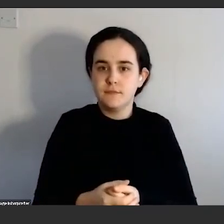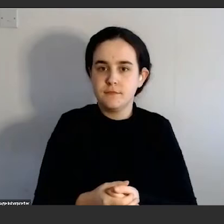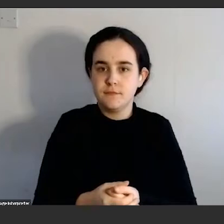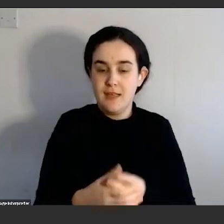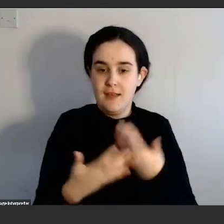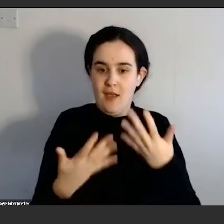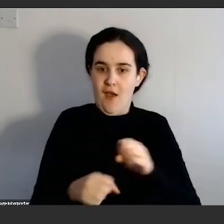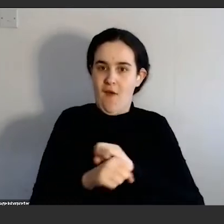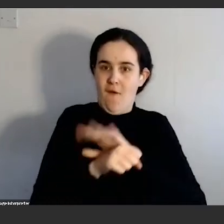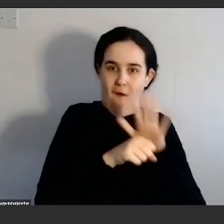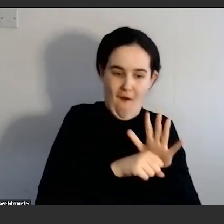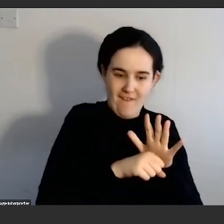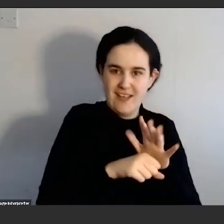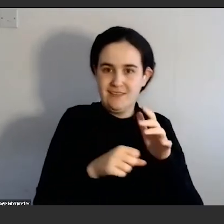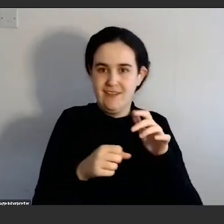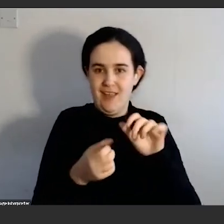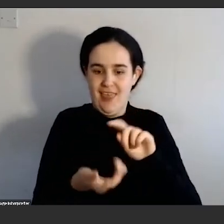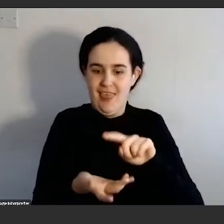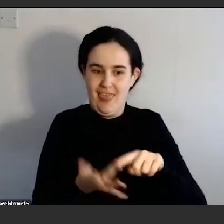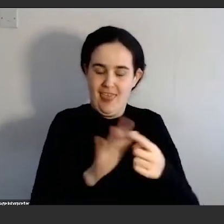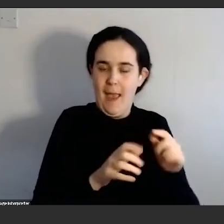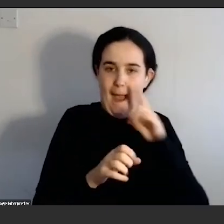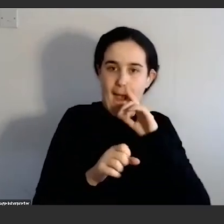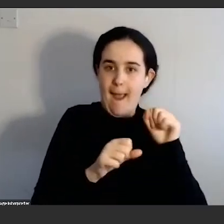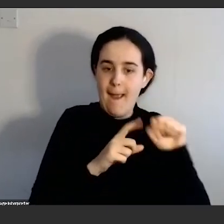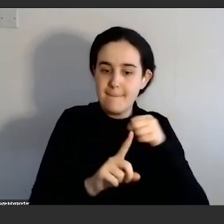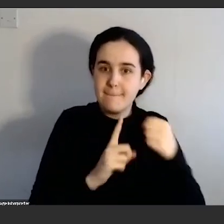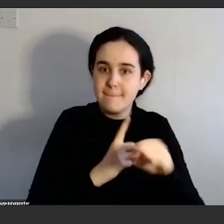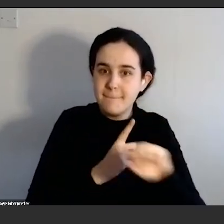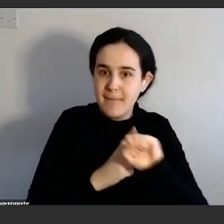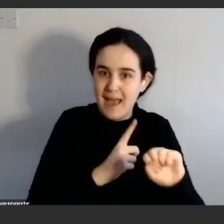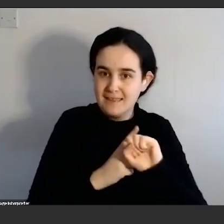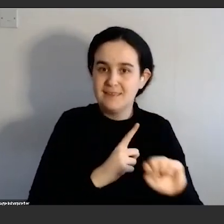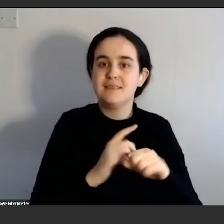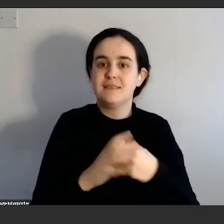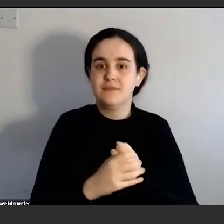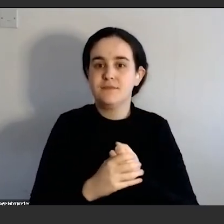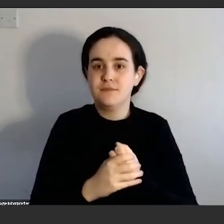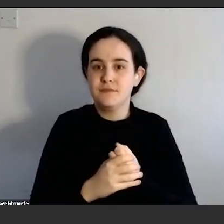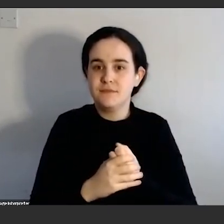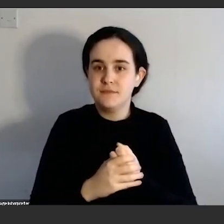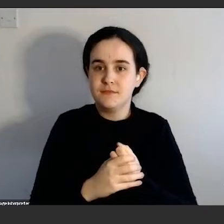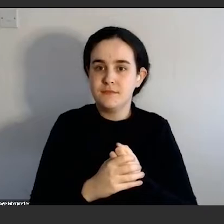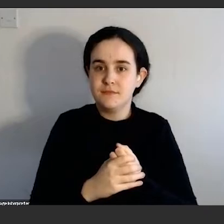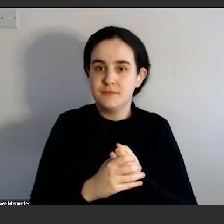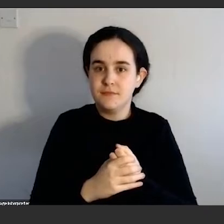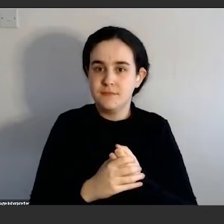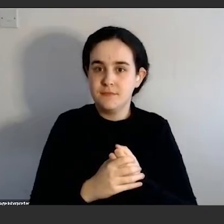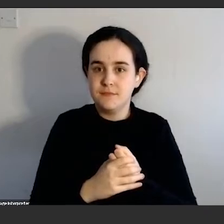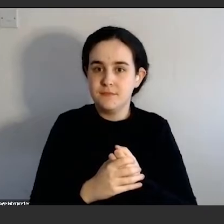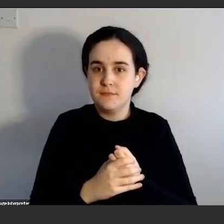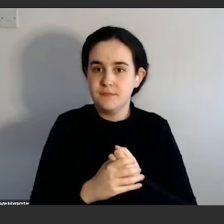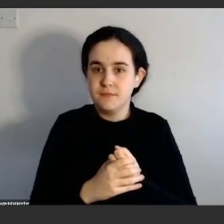issue of health becomes more difficult. I would say even 10 times, especially for women